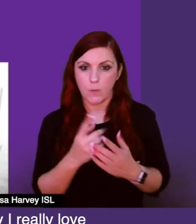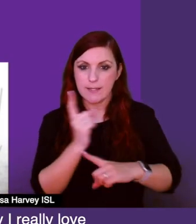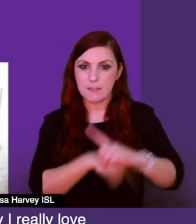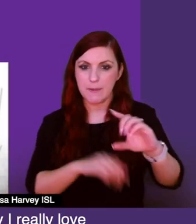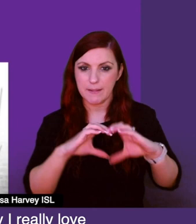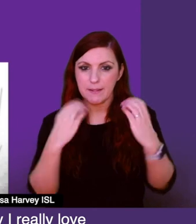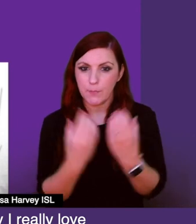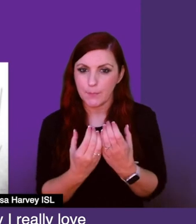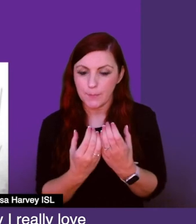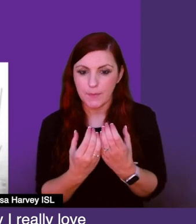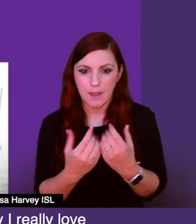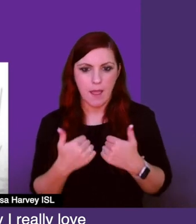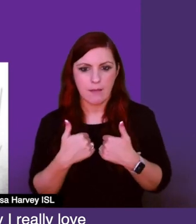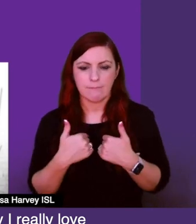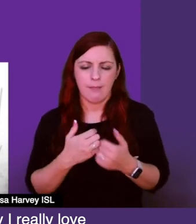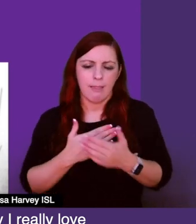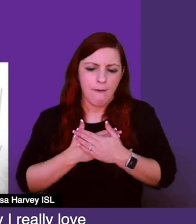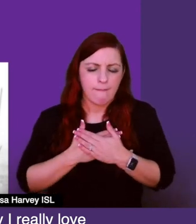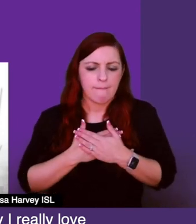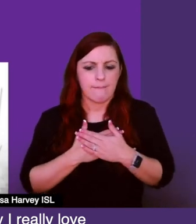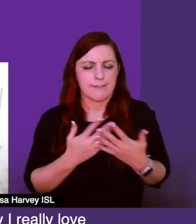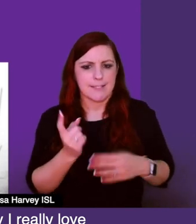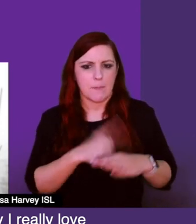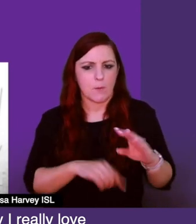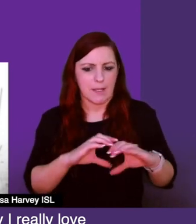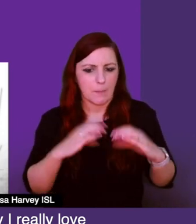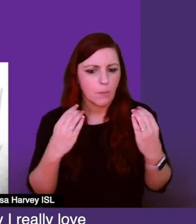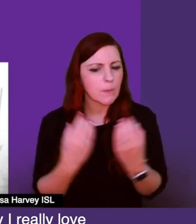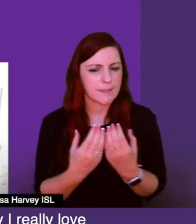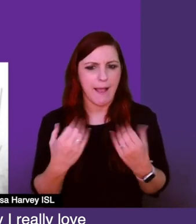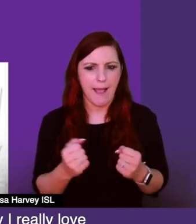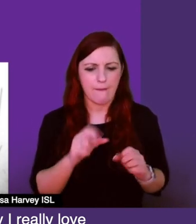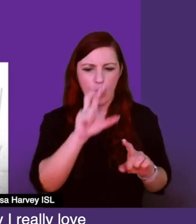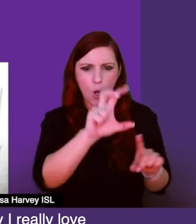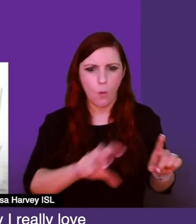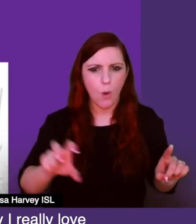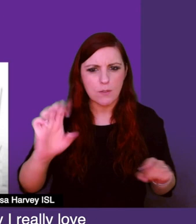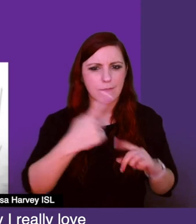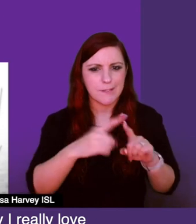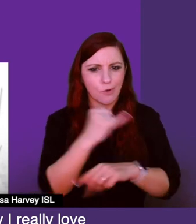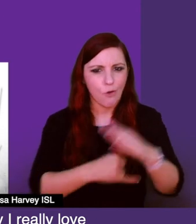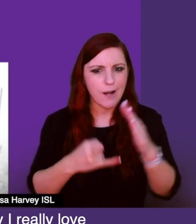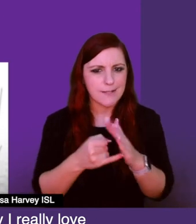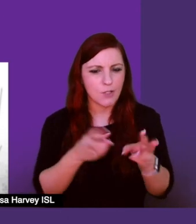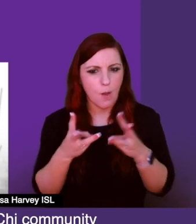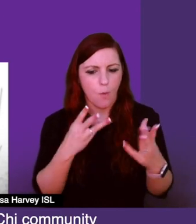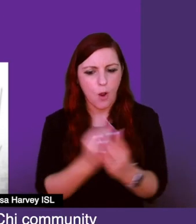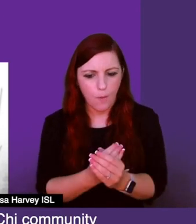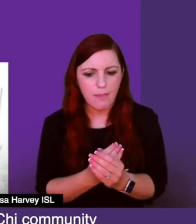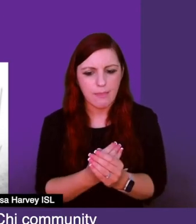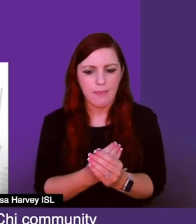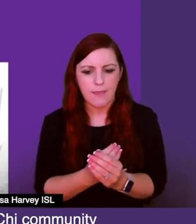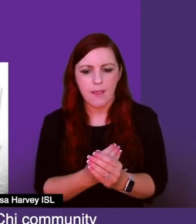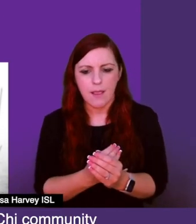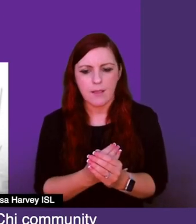work with the disability community. I really love the disability community. I have logos of a bunch of different organizations. The ones I